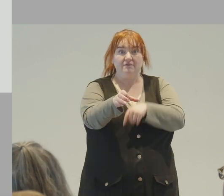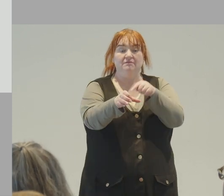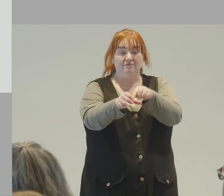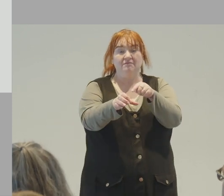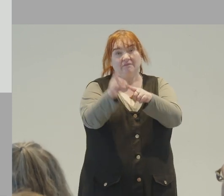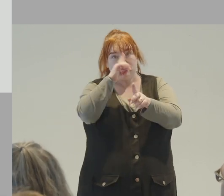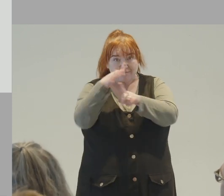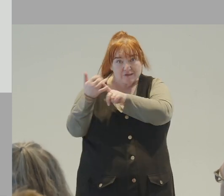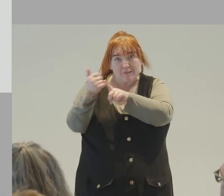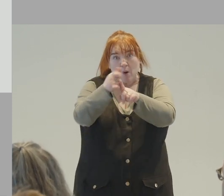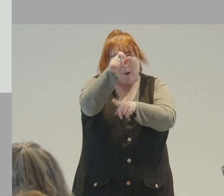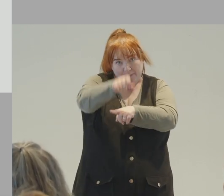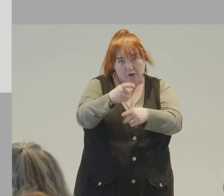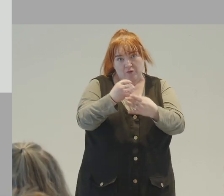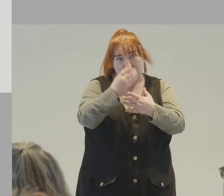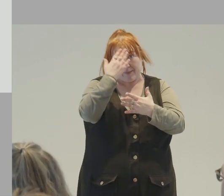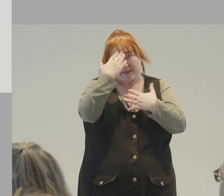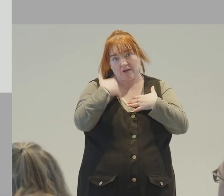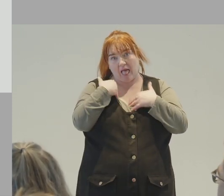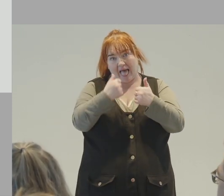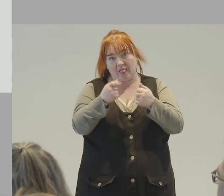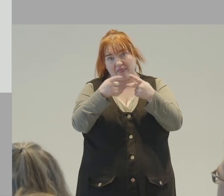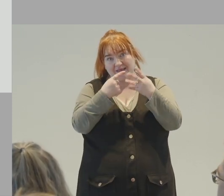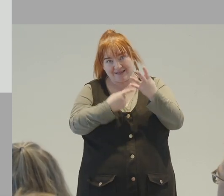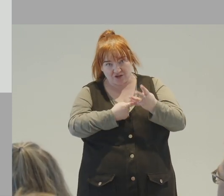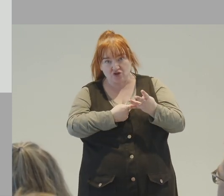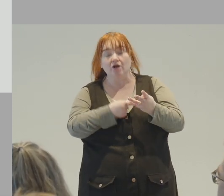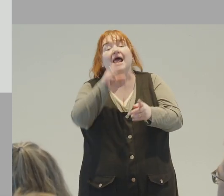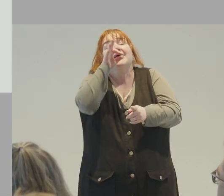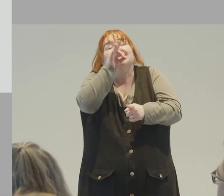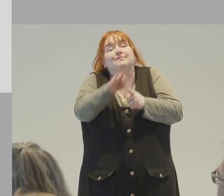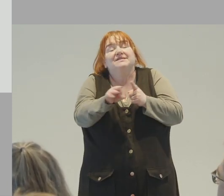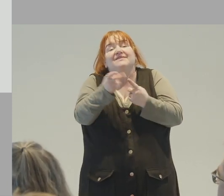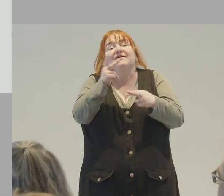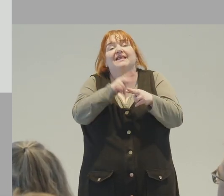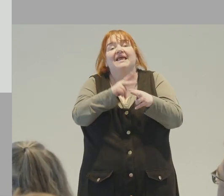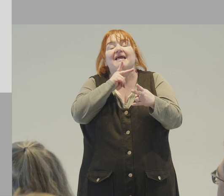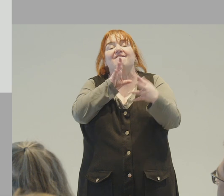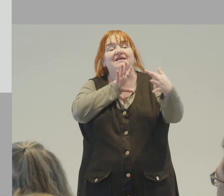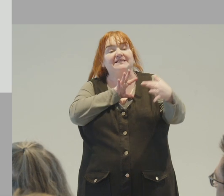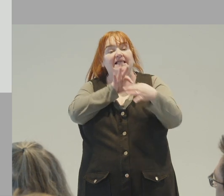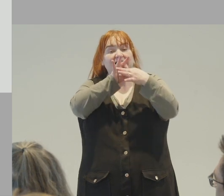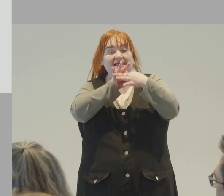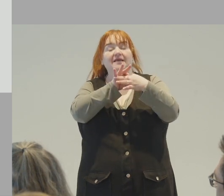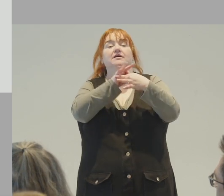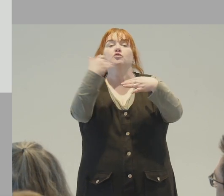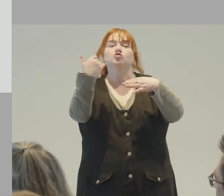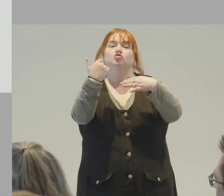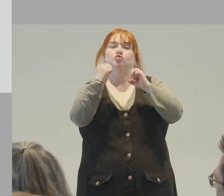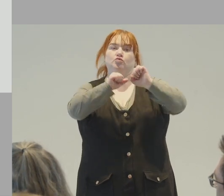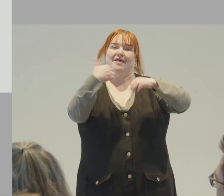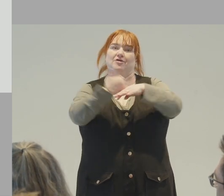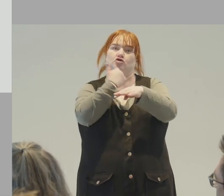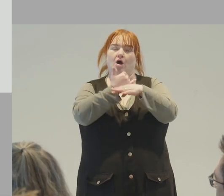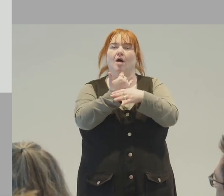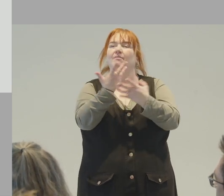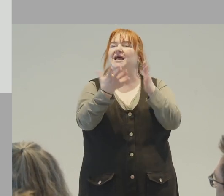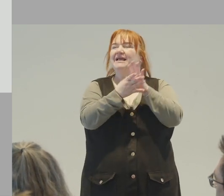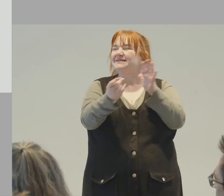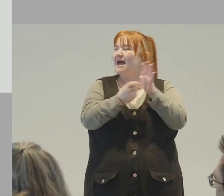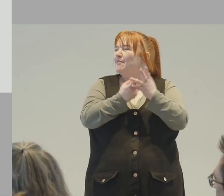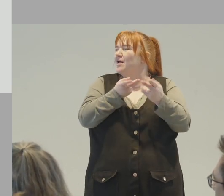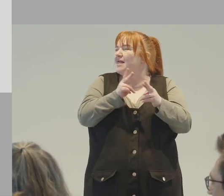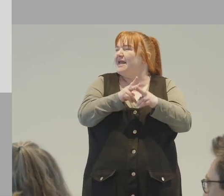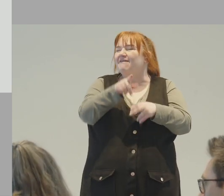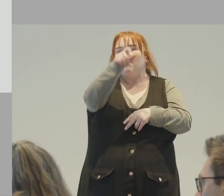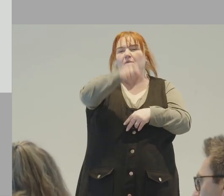health condition that is directly related to work. So if, for example, somebody has a condition